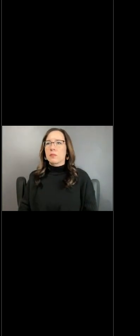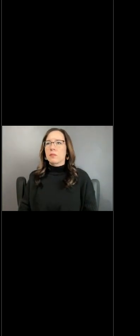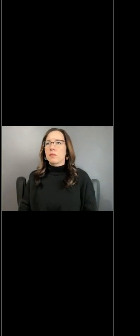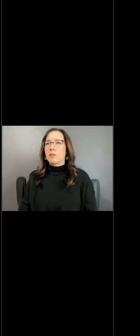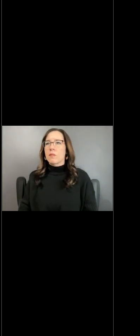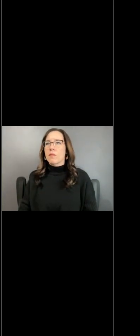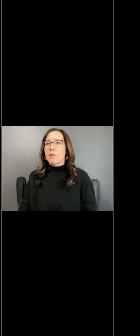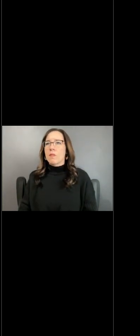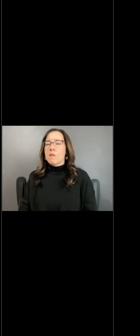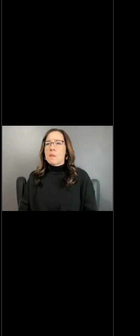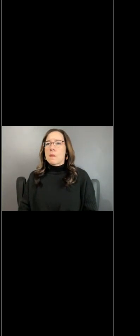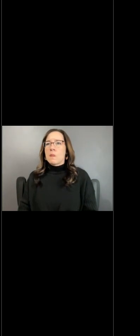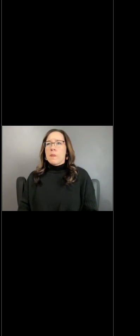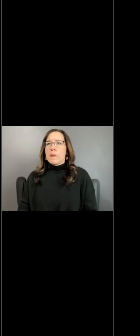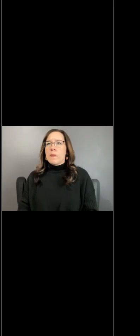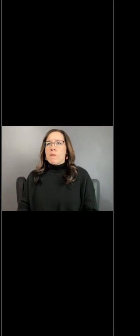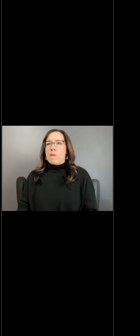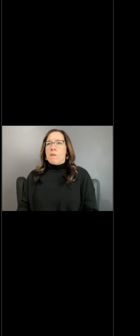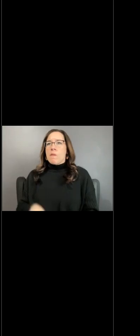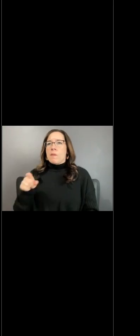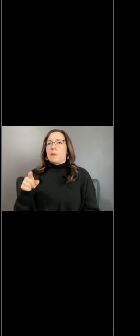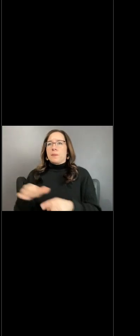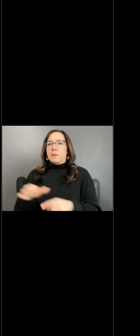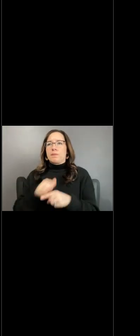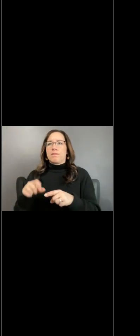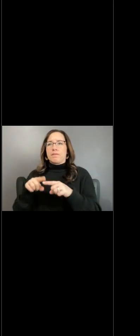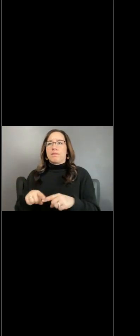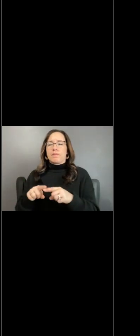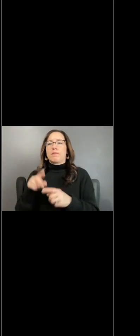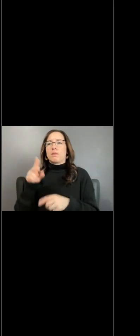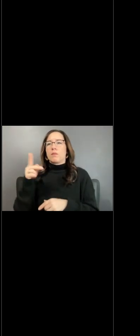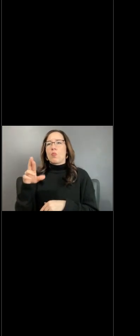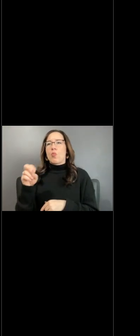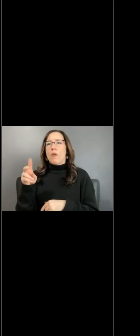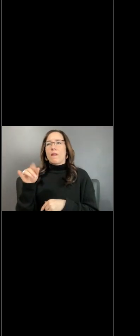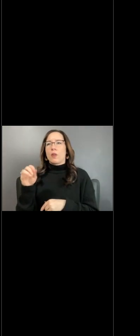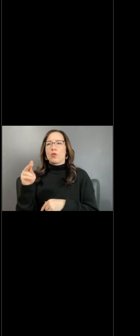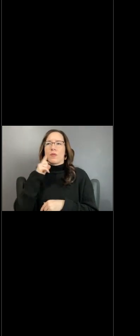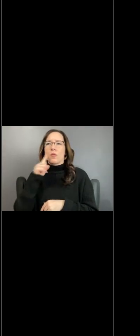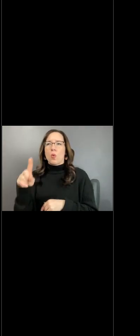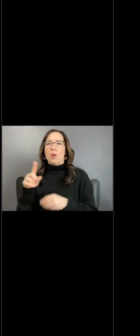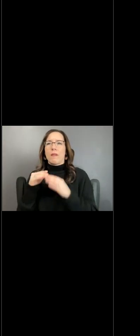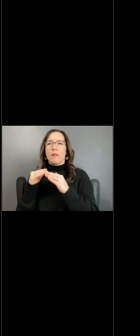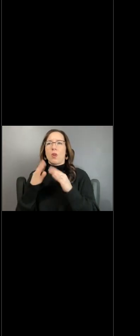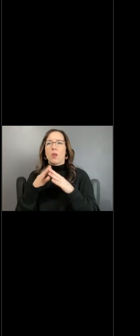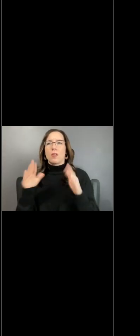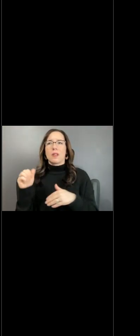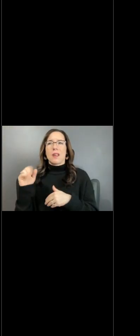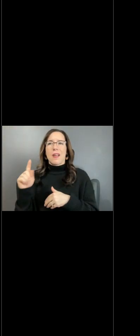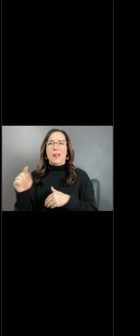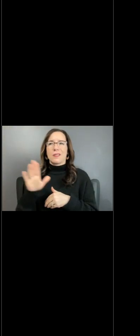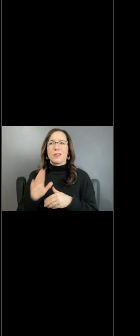This training relies on the provisions of the Fair Housing Act and its regulations, the